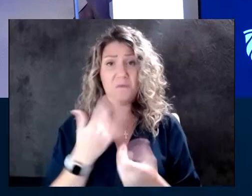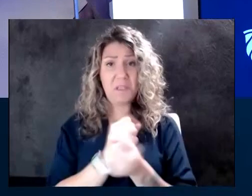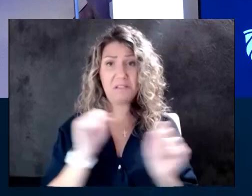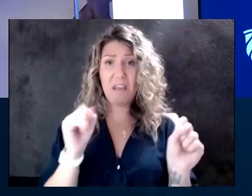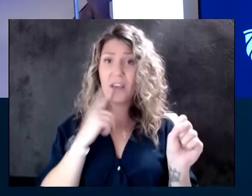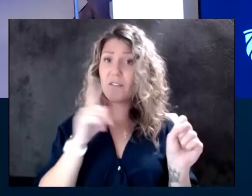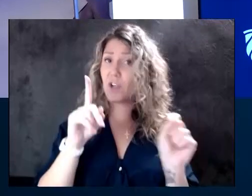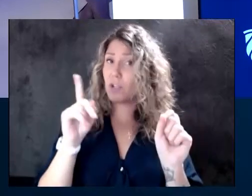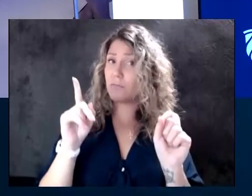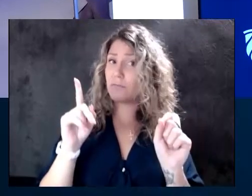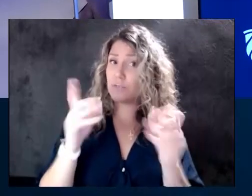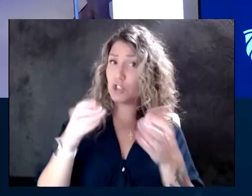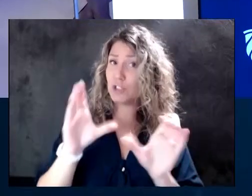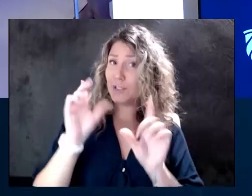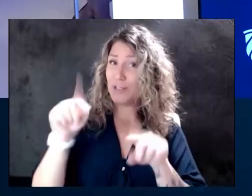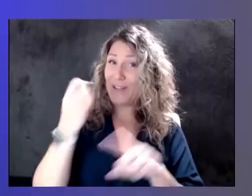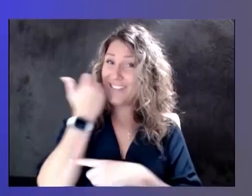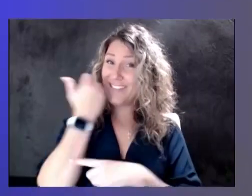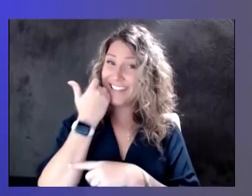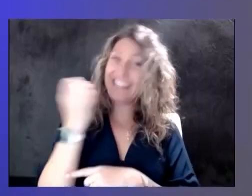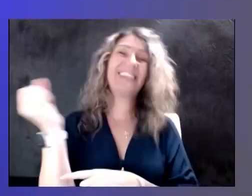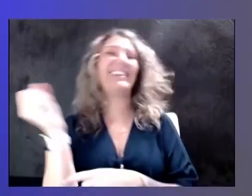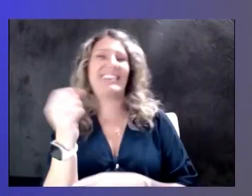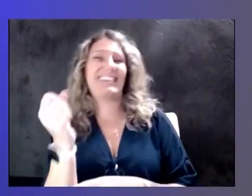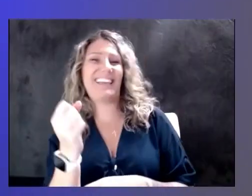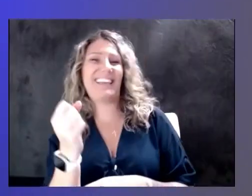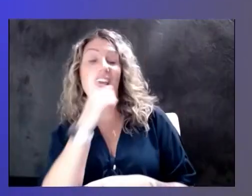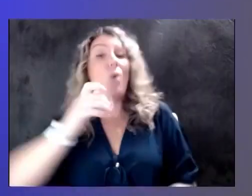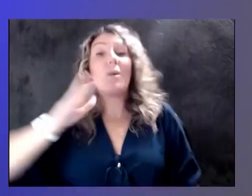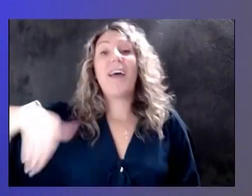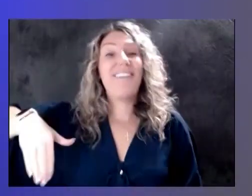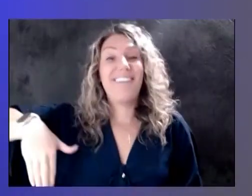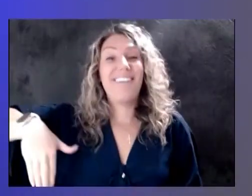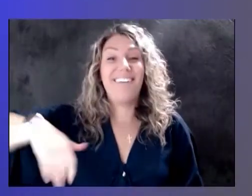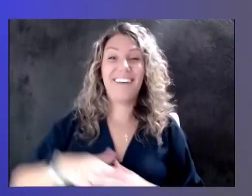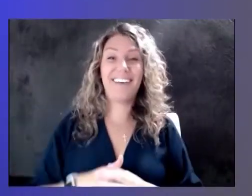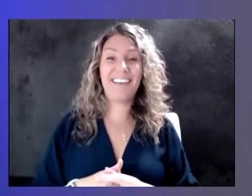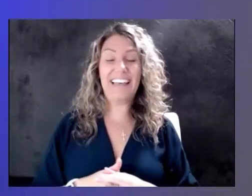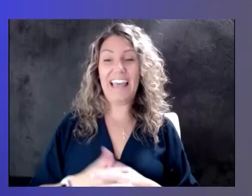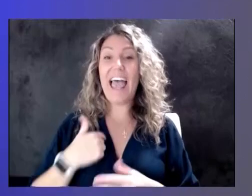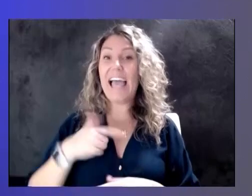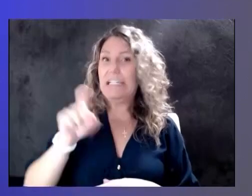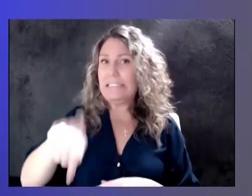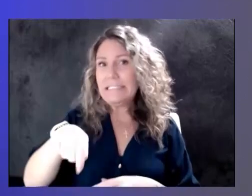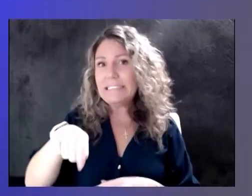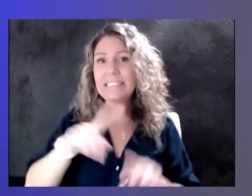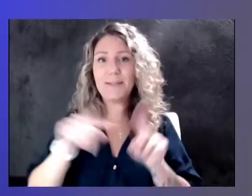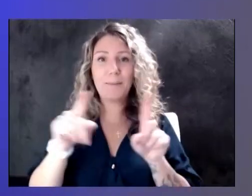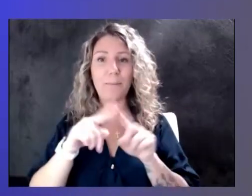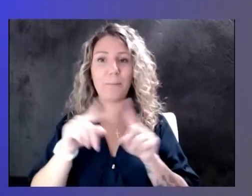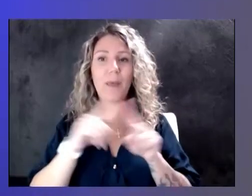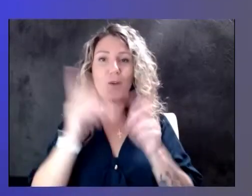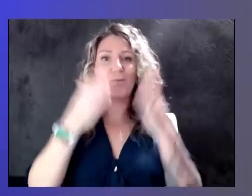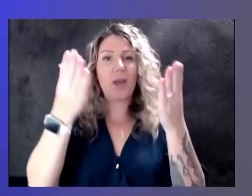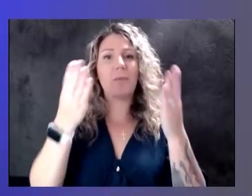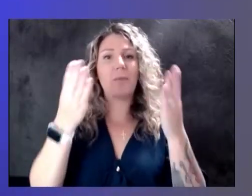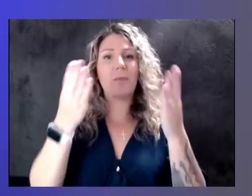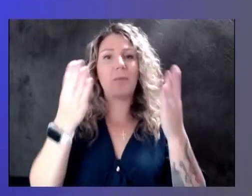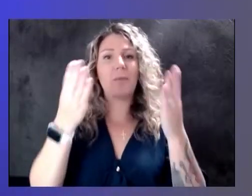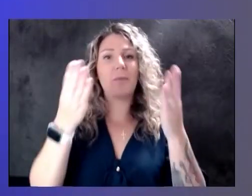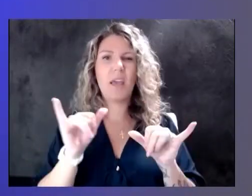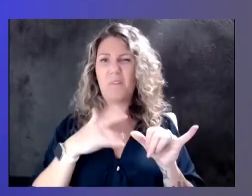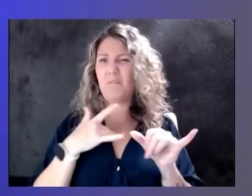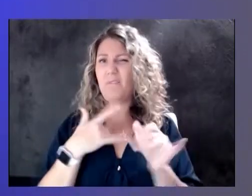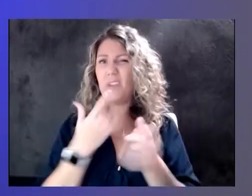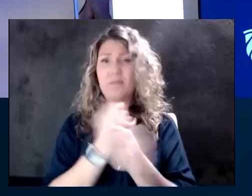the dentist? Yep. Yeah? Not yet. I'm definitely due, but I would recommend the same and feel pretty safe. Yeah, they've been